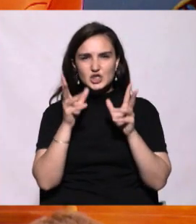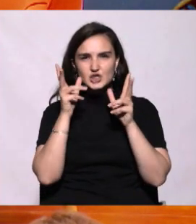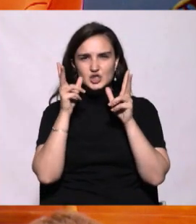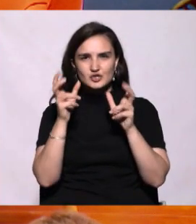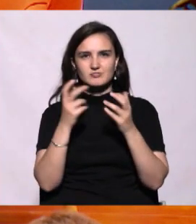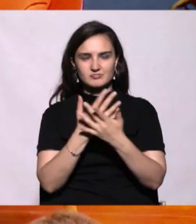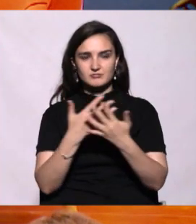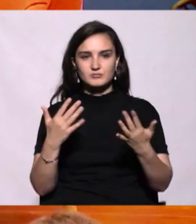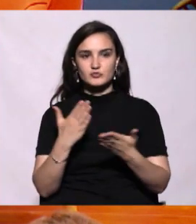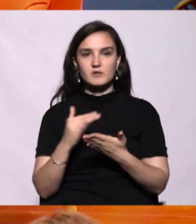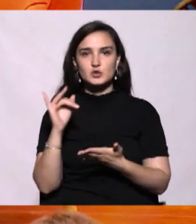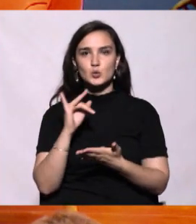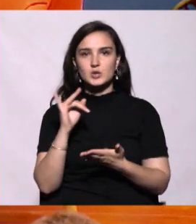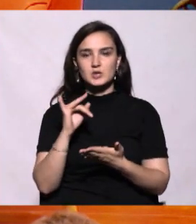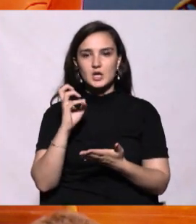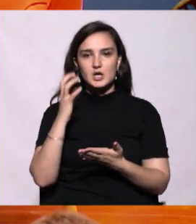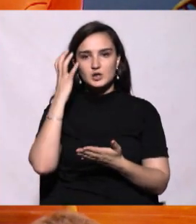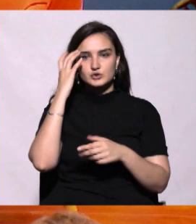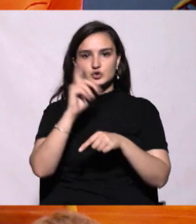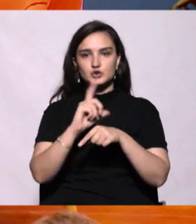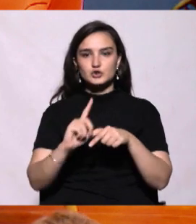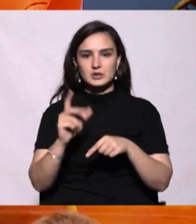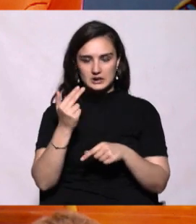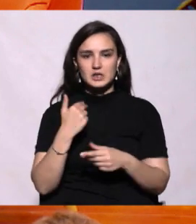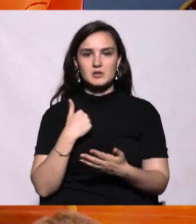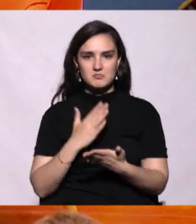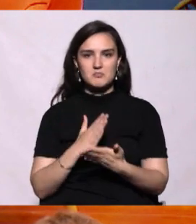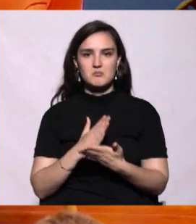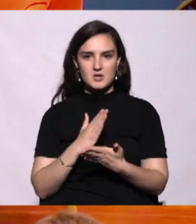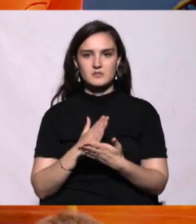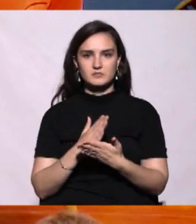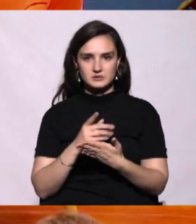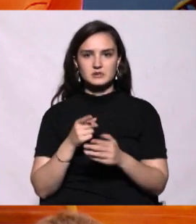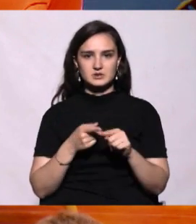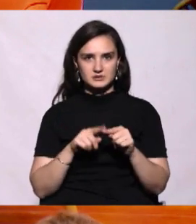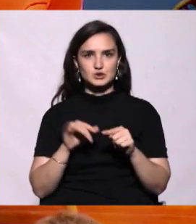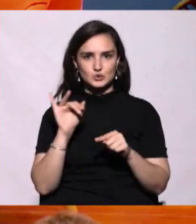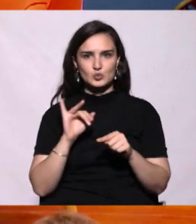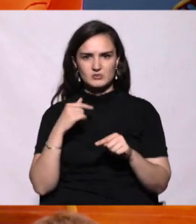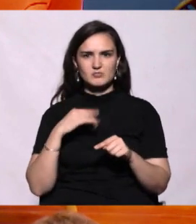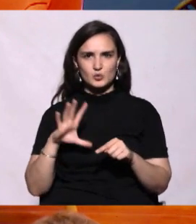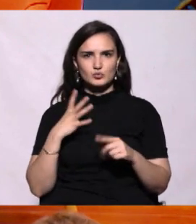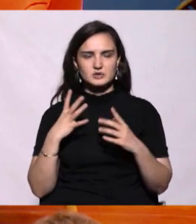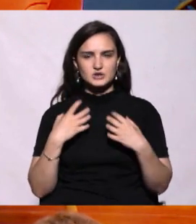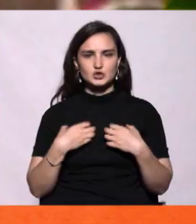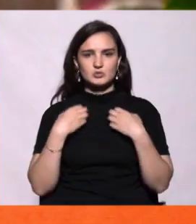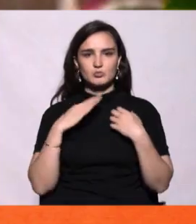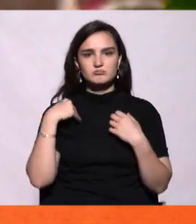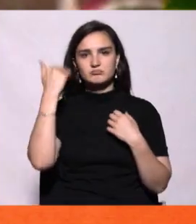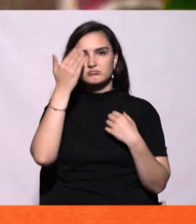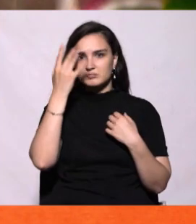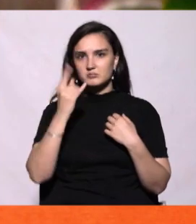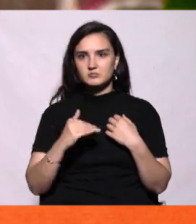have a ghost story of your own? Yes, Mr. Deril, I do have a ghost story. When I was a kid, once I was on the tree and